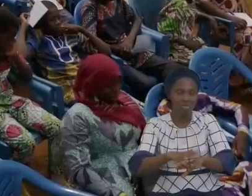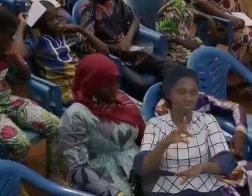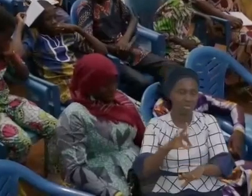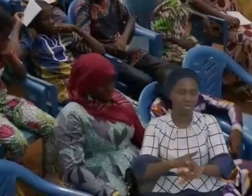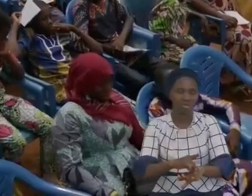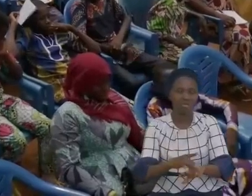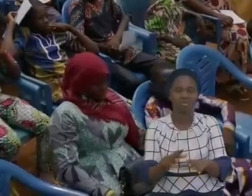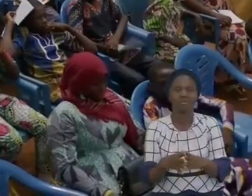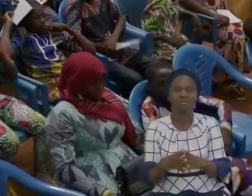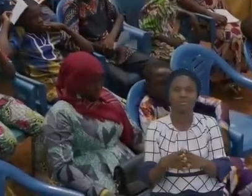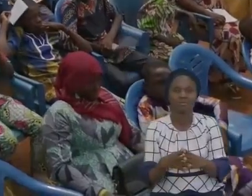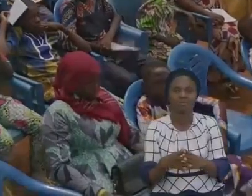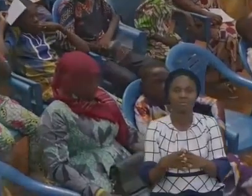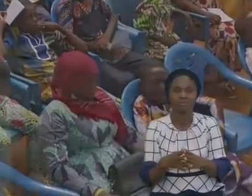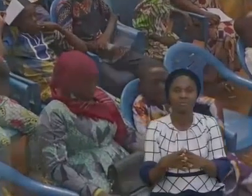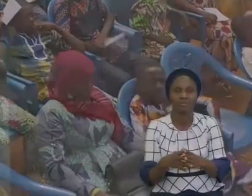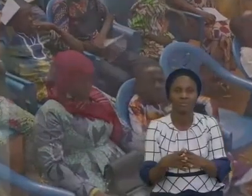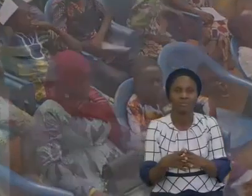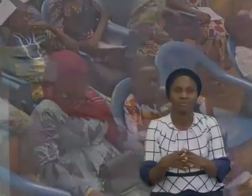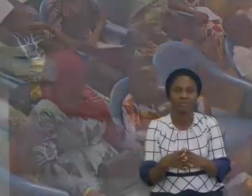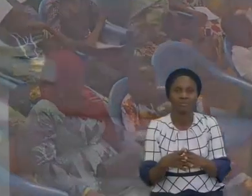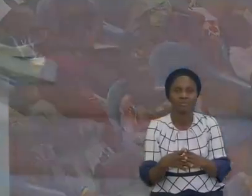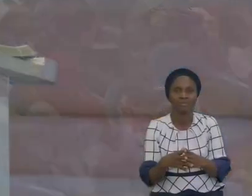And after that decision, I have